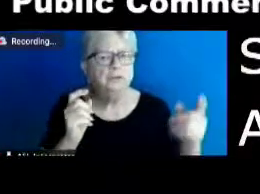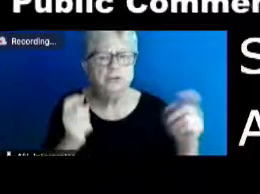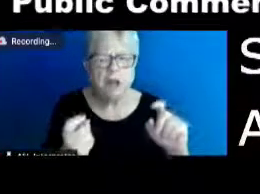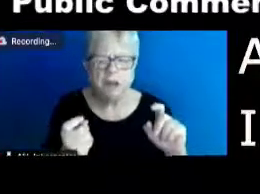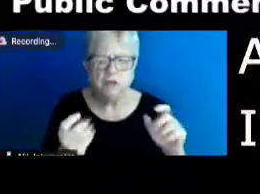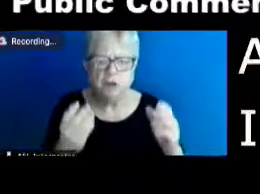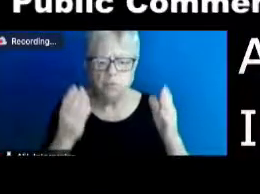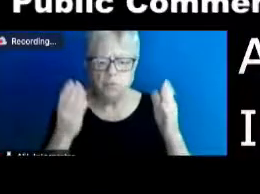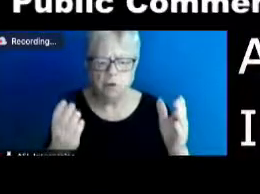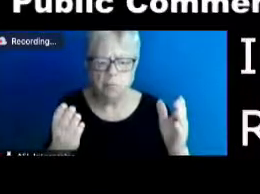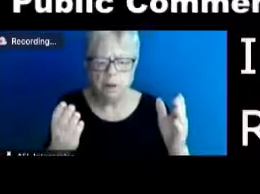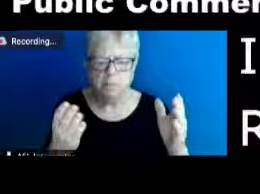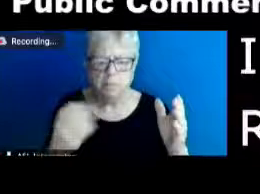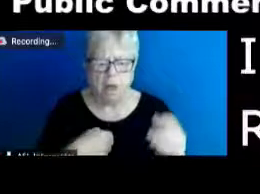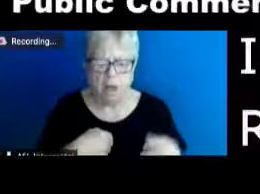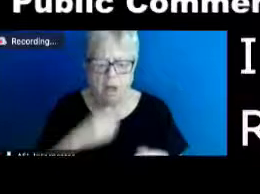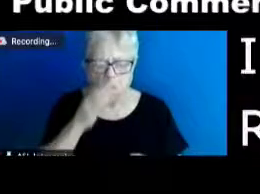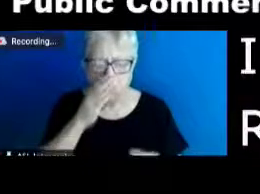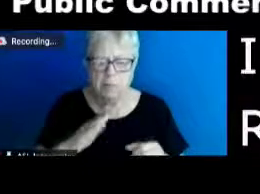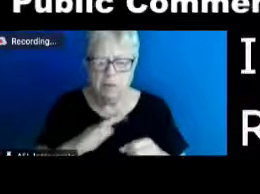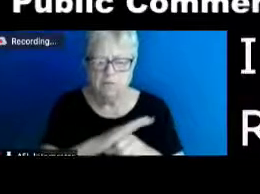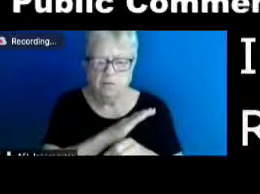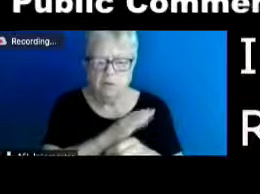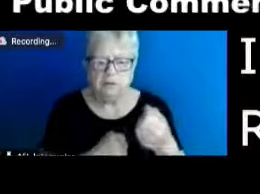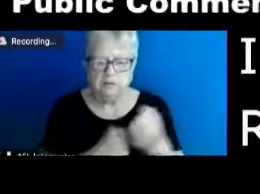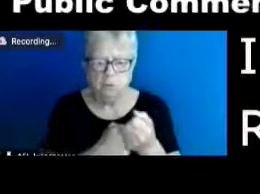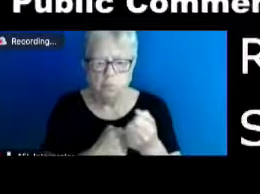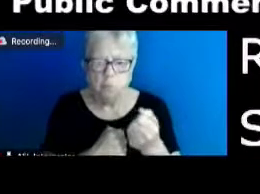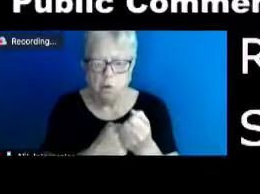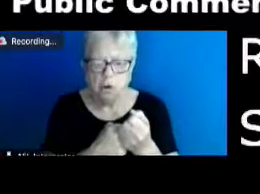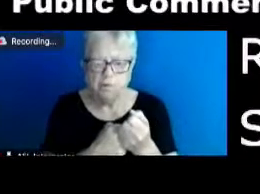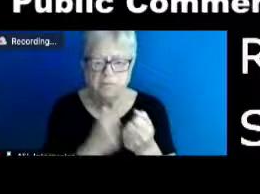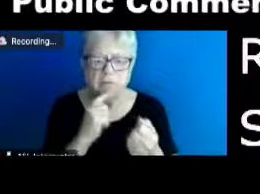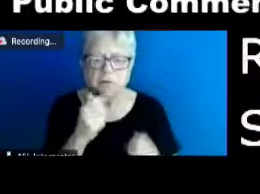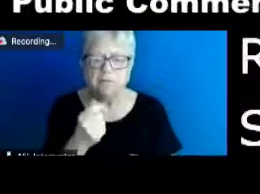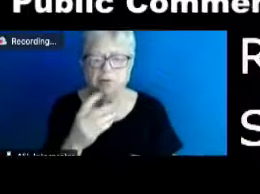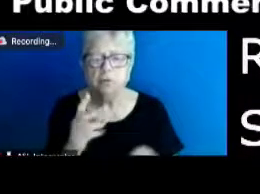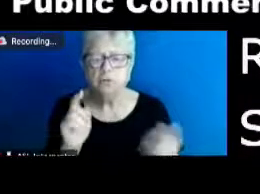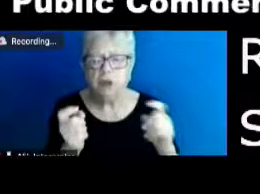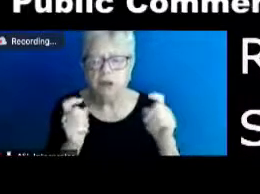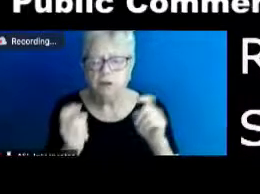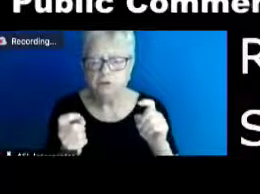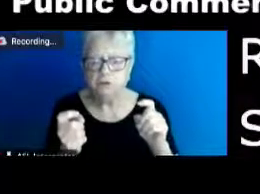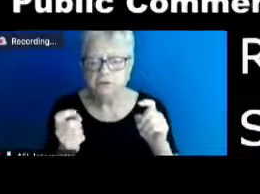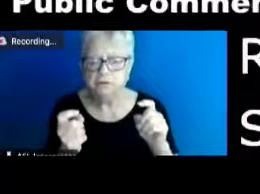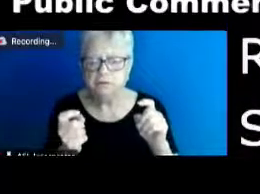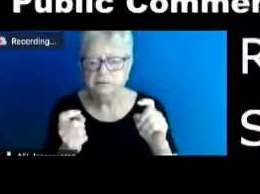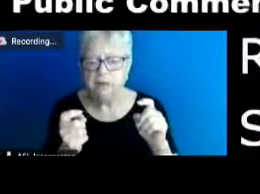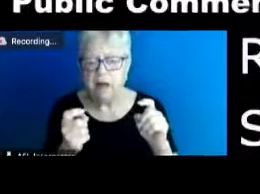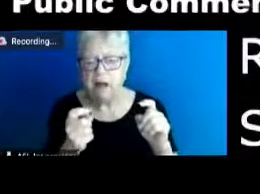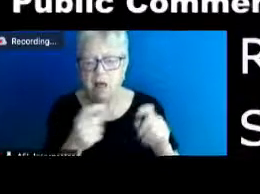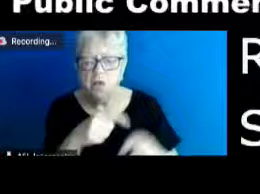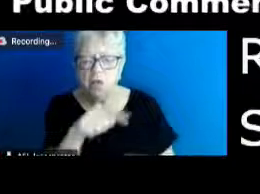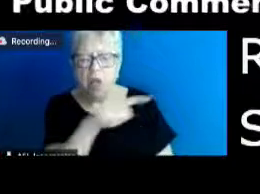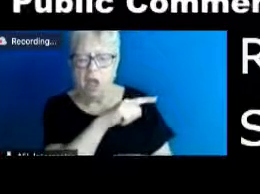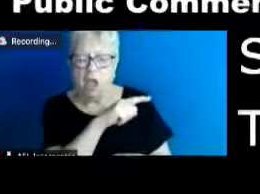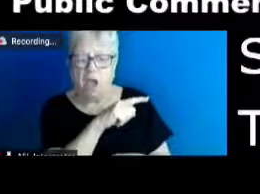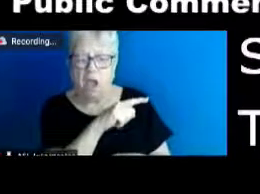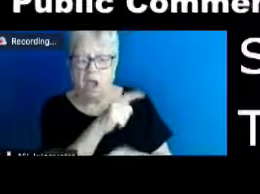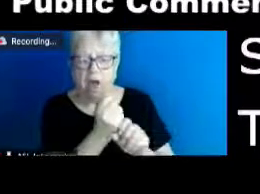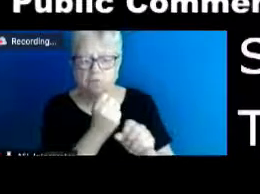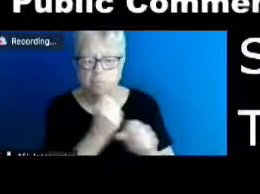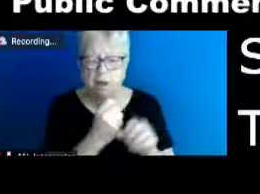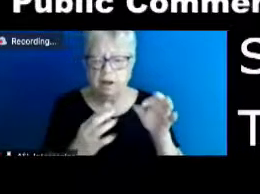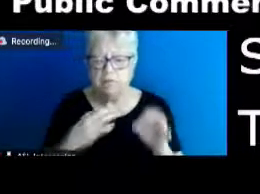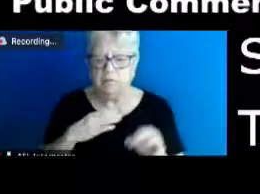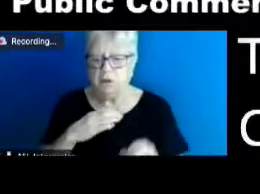recommended. I would be fully supportive of the few changes that they've made, and if the committee would agree